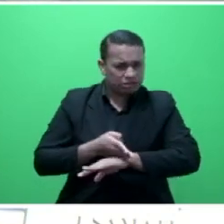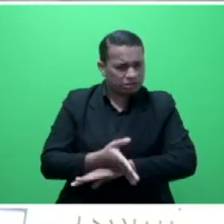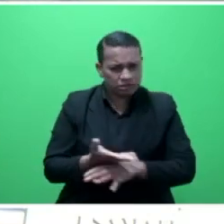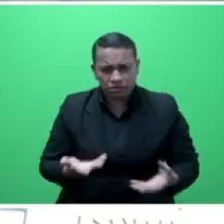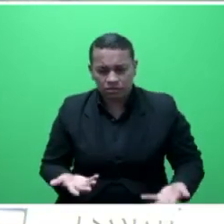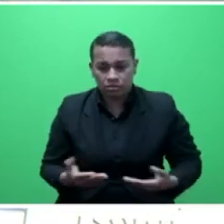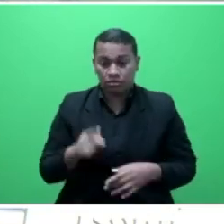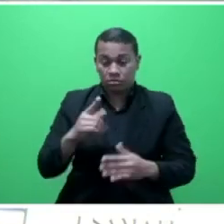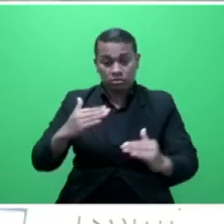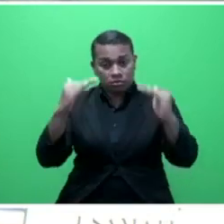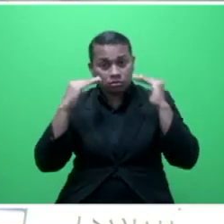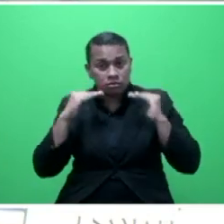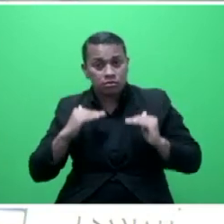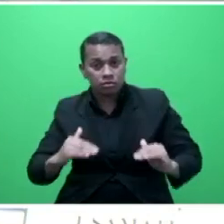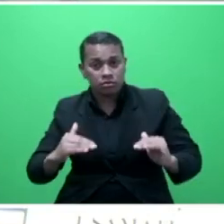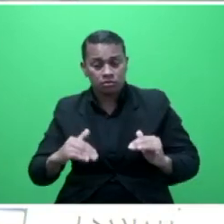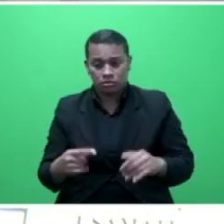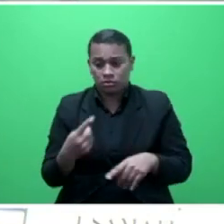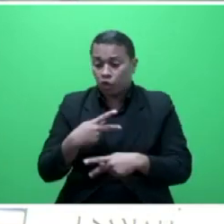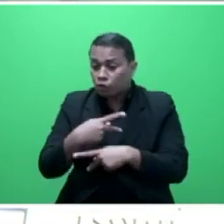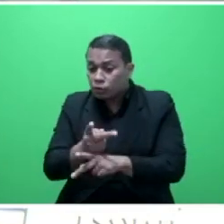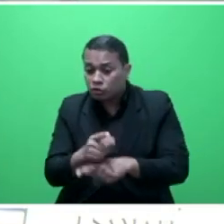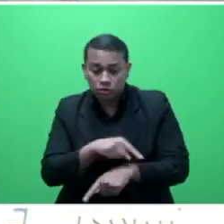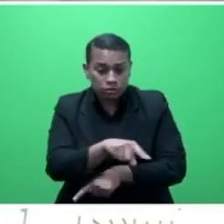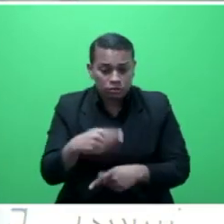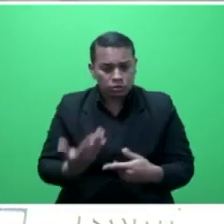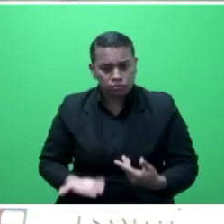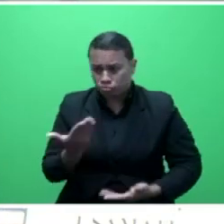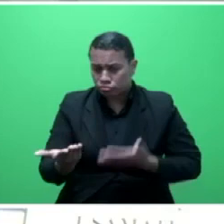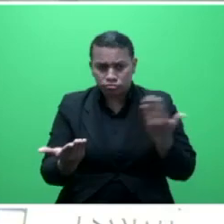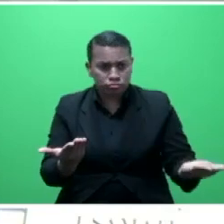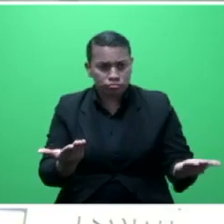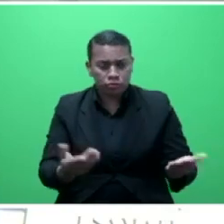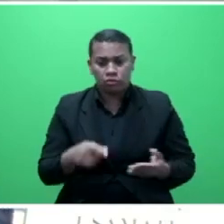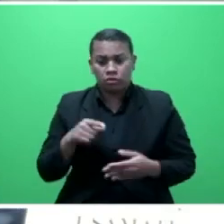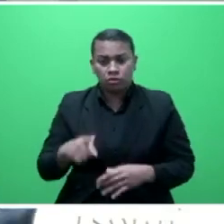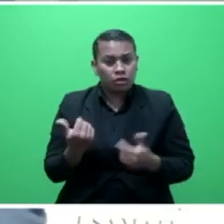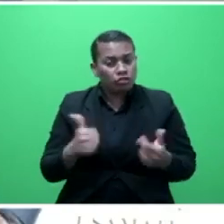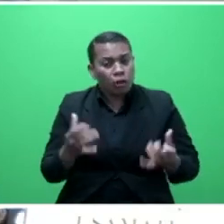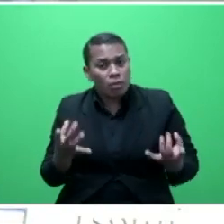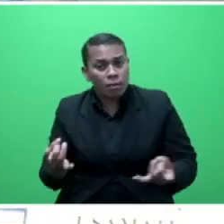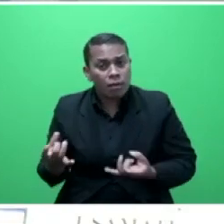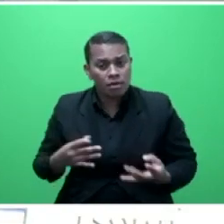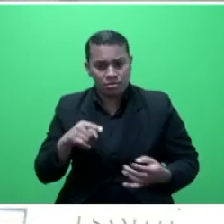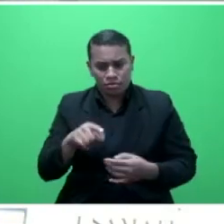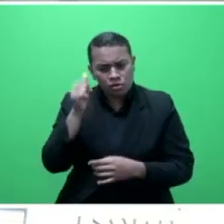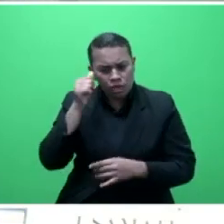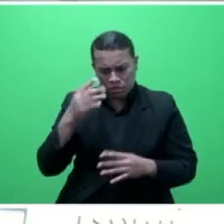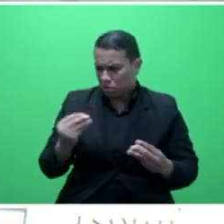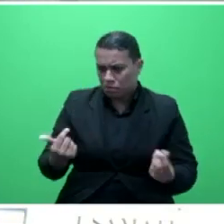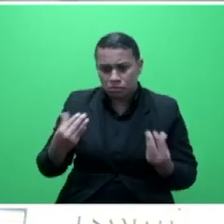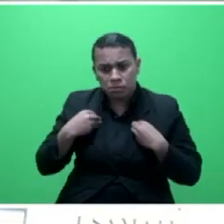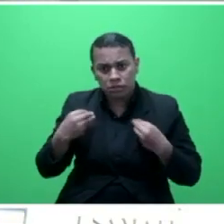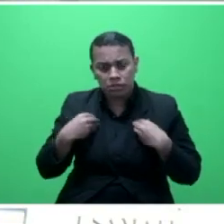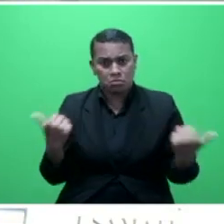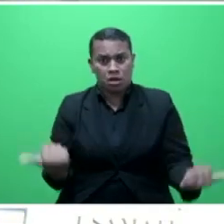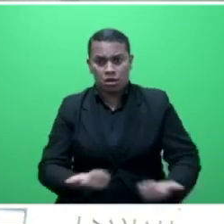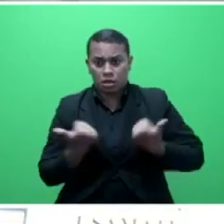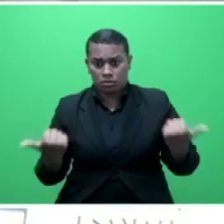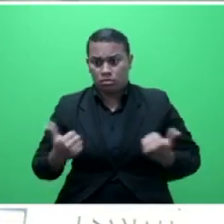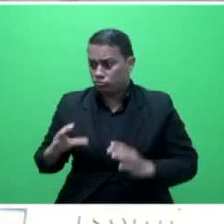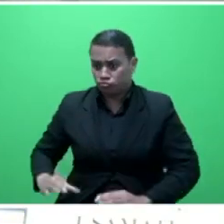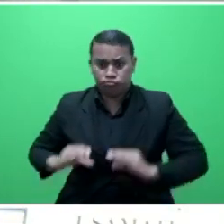out low-quality products at gorged prices. We know there are some businesses who have made massive investments in local